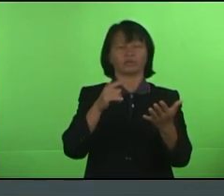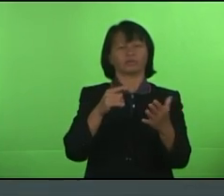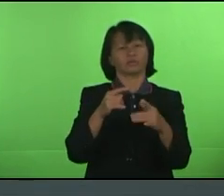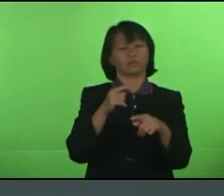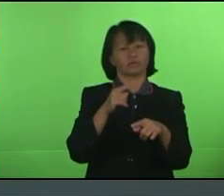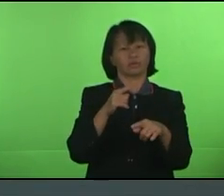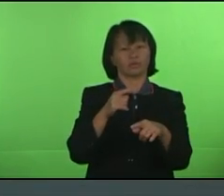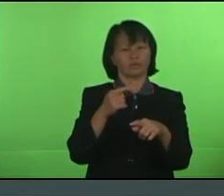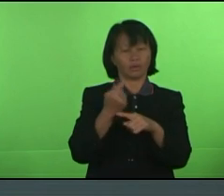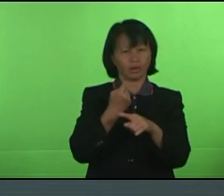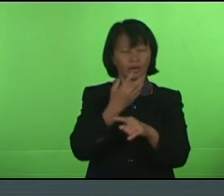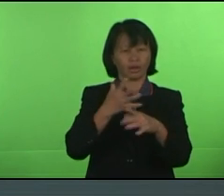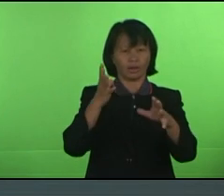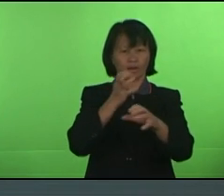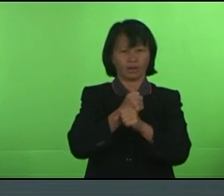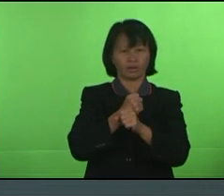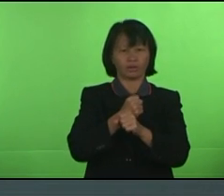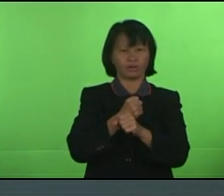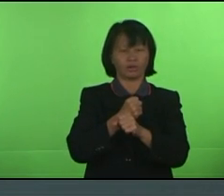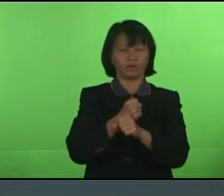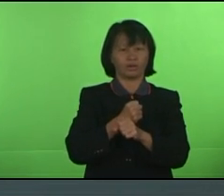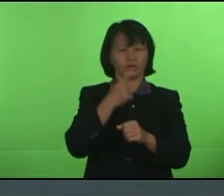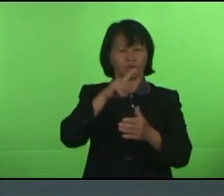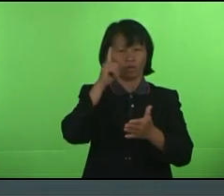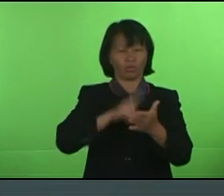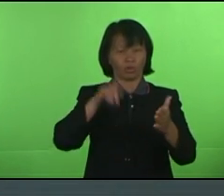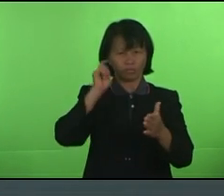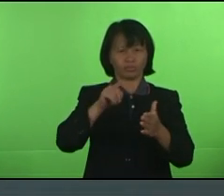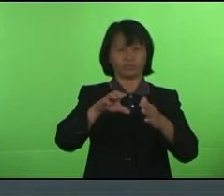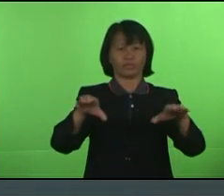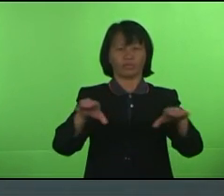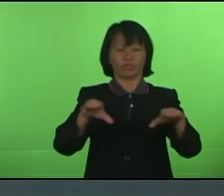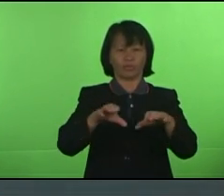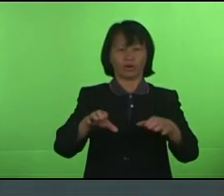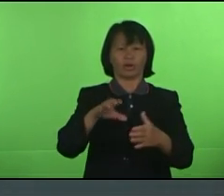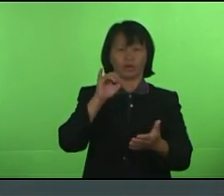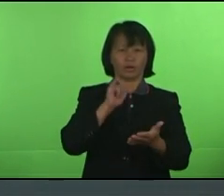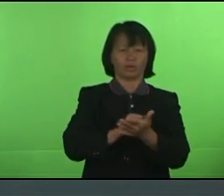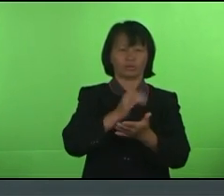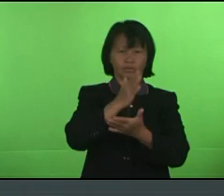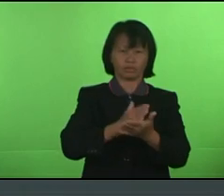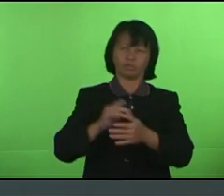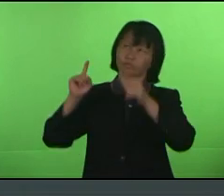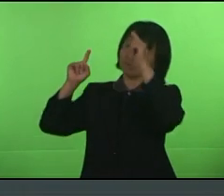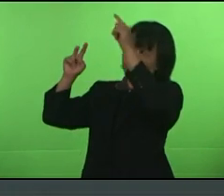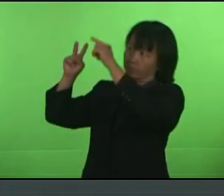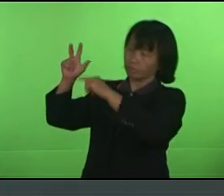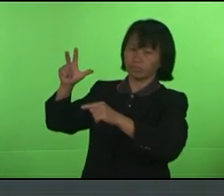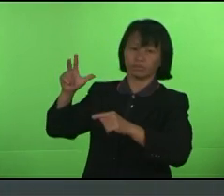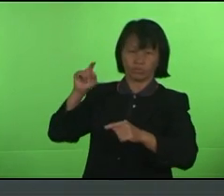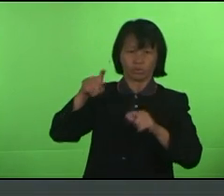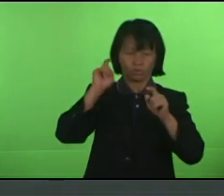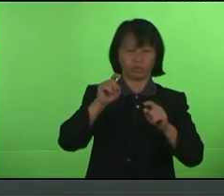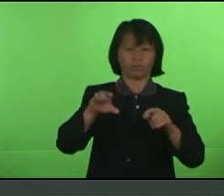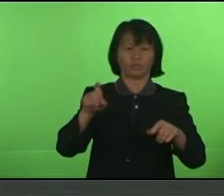stray and gets easily digressed from what it should be doing. So these are some of the factors that causes